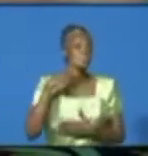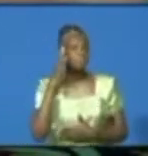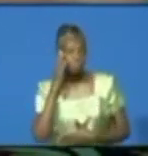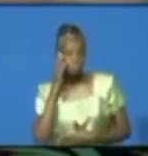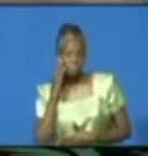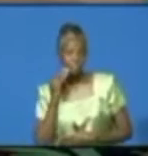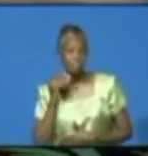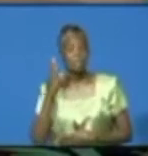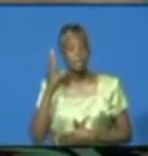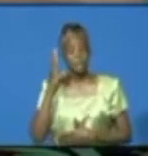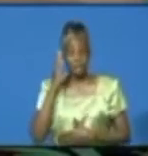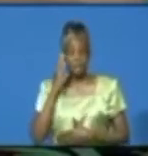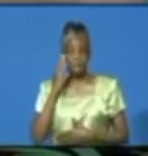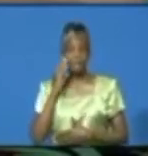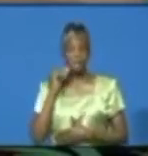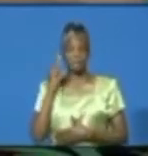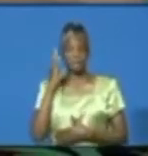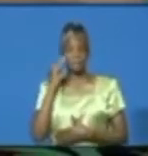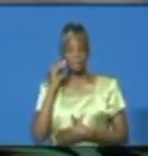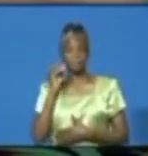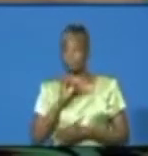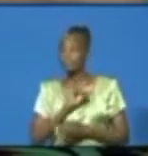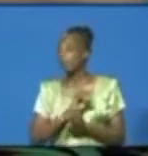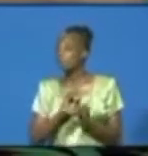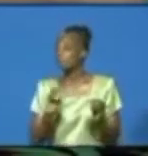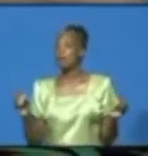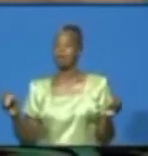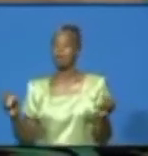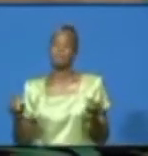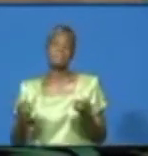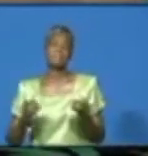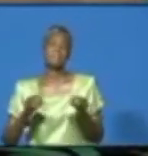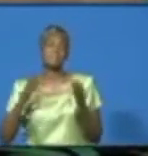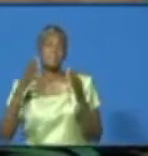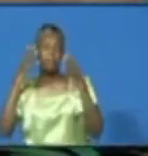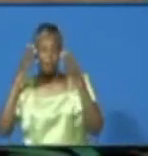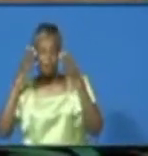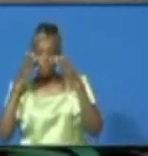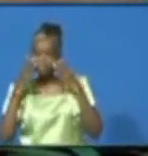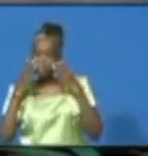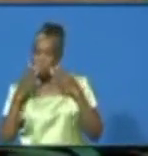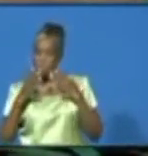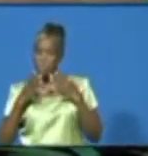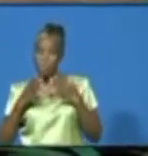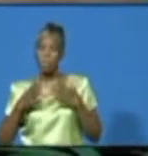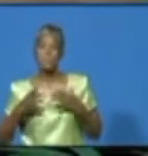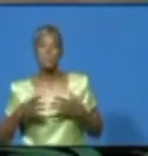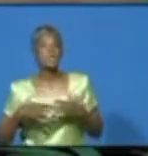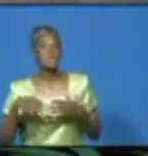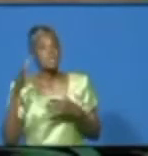Praise God. Praise God for the salt of his word.